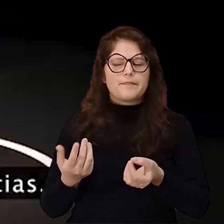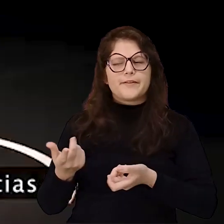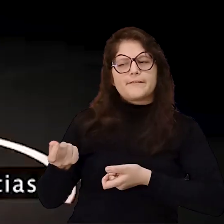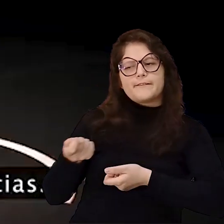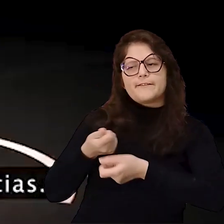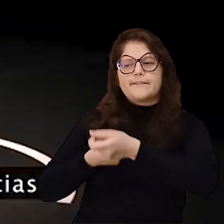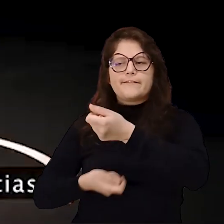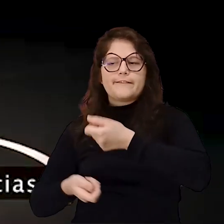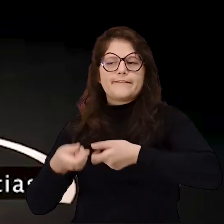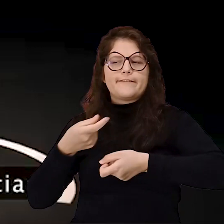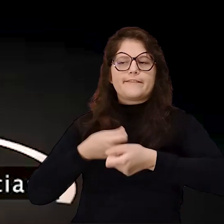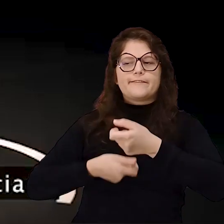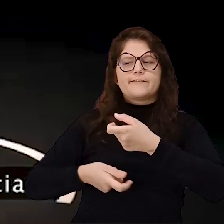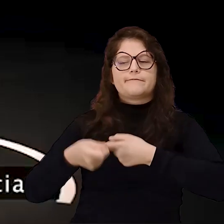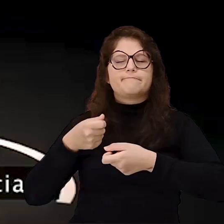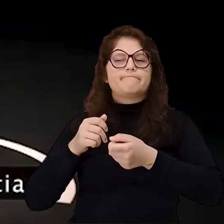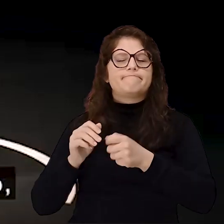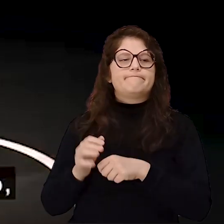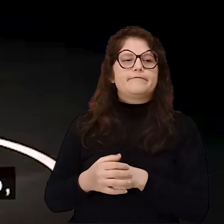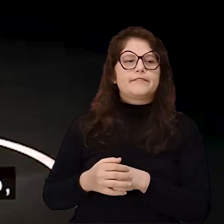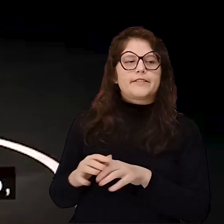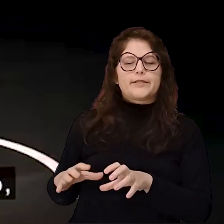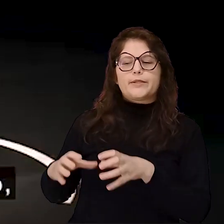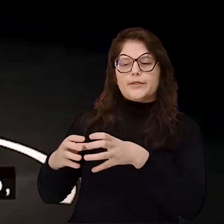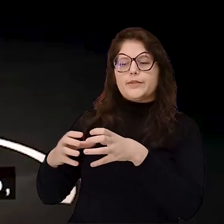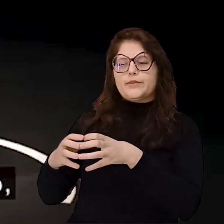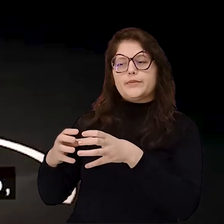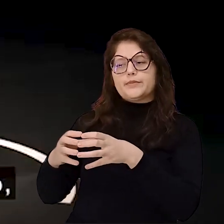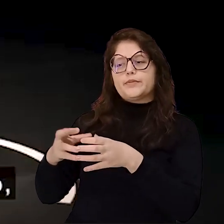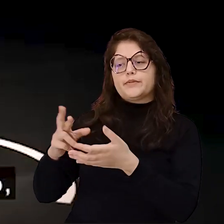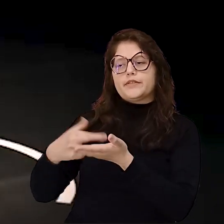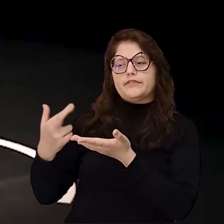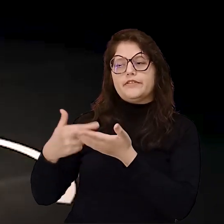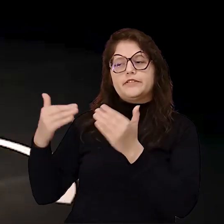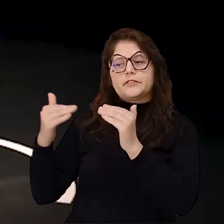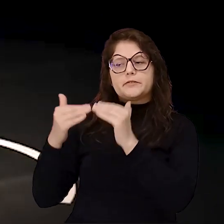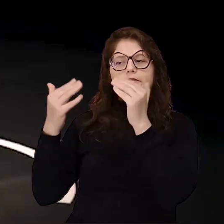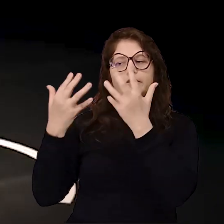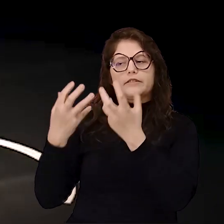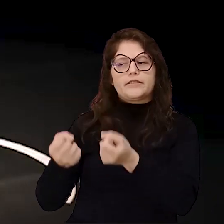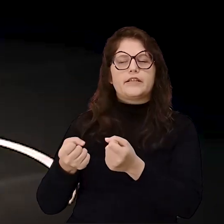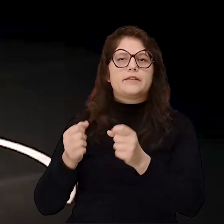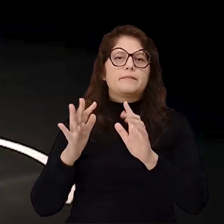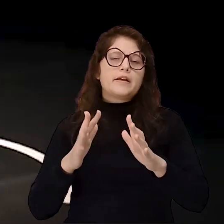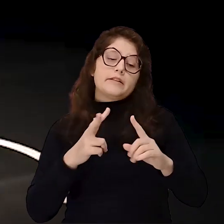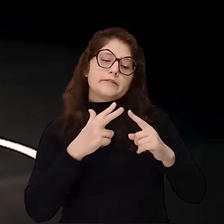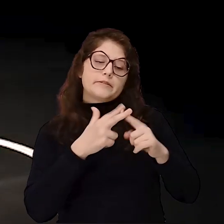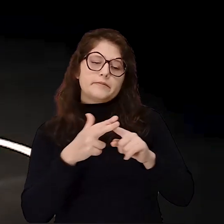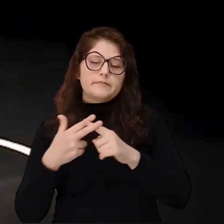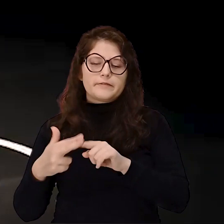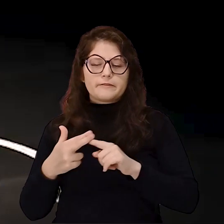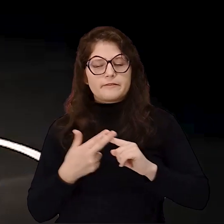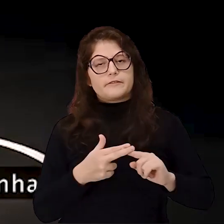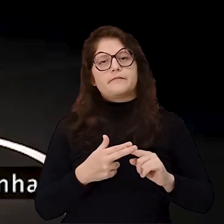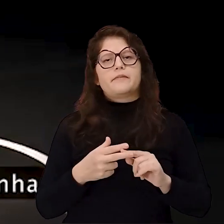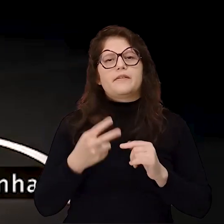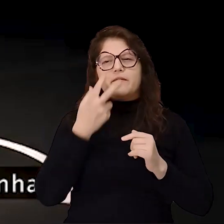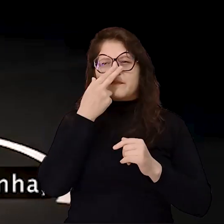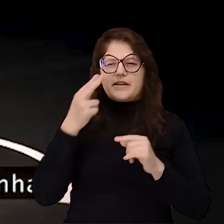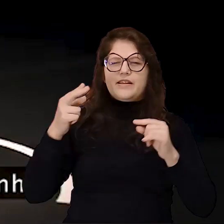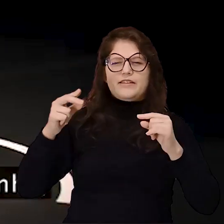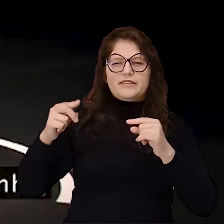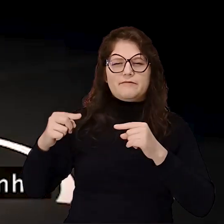And you are a news magazine. So after a certain amount of negotiation, they agreed to it. But I think a lot of what they said